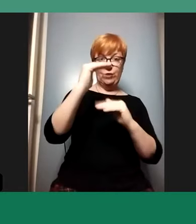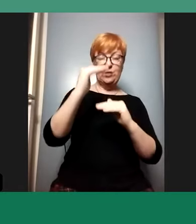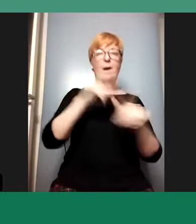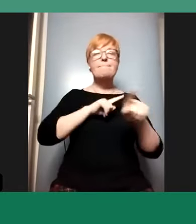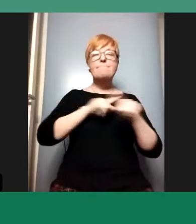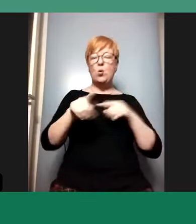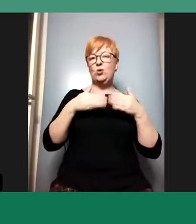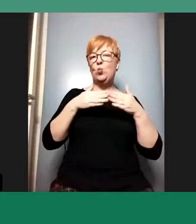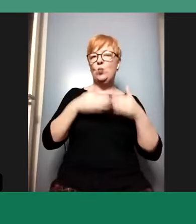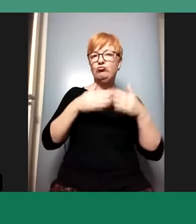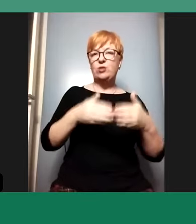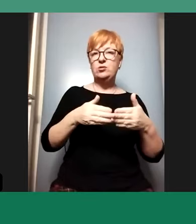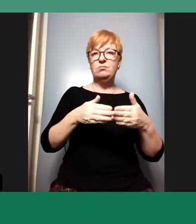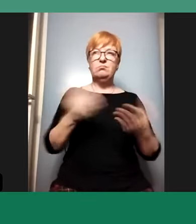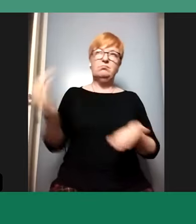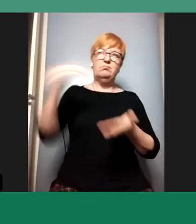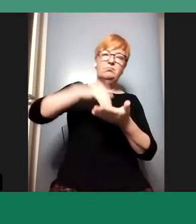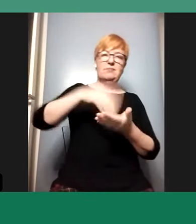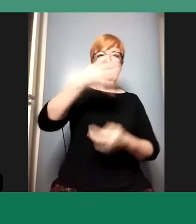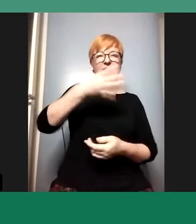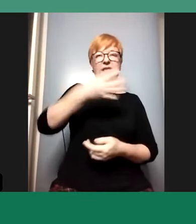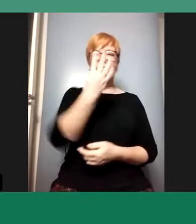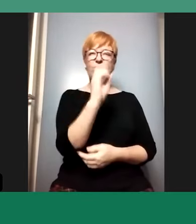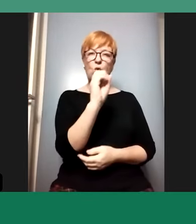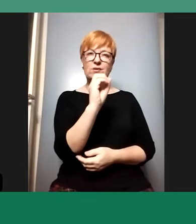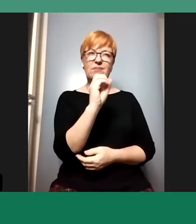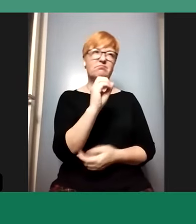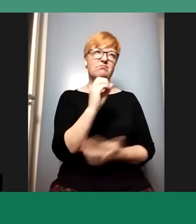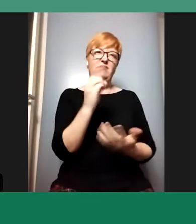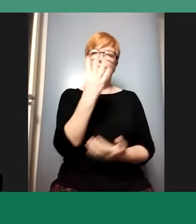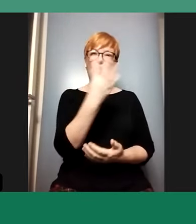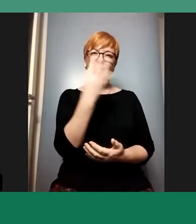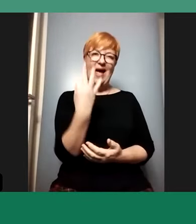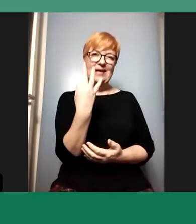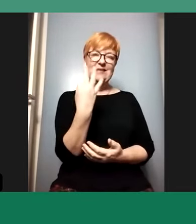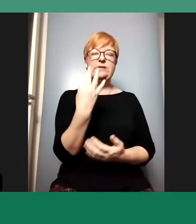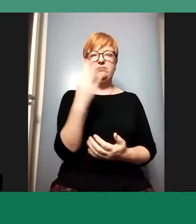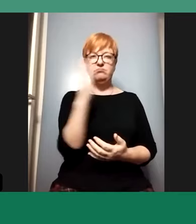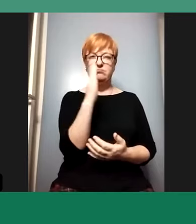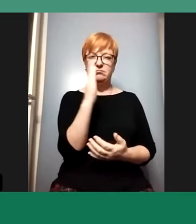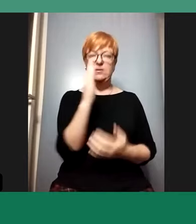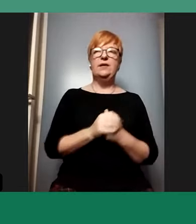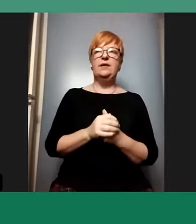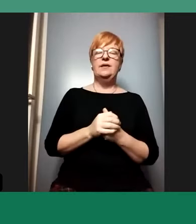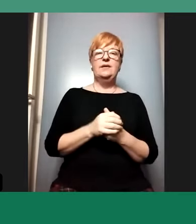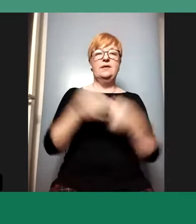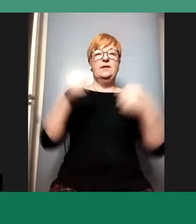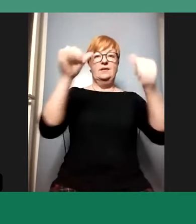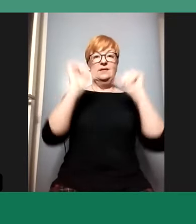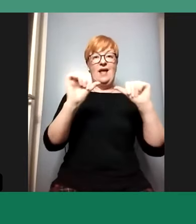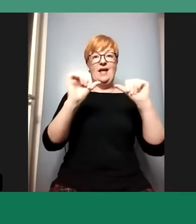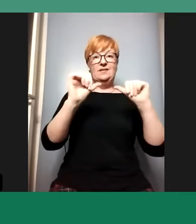people that came in 1940s, mid-1940s, 48, 49 in particular. And then in the second verse, we move to